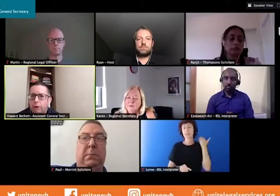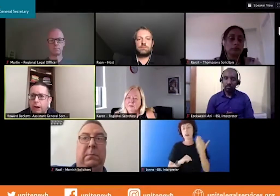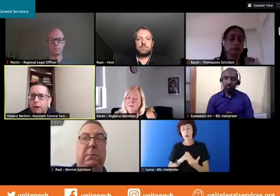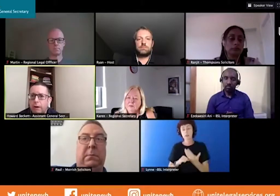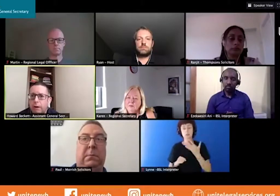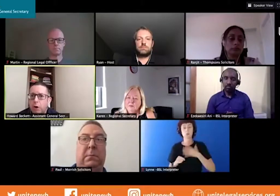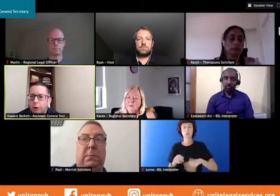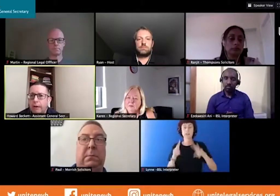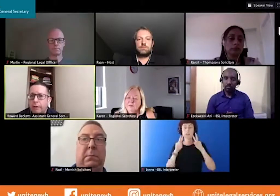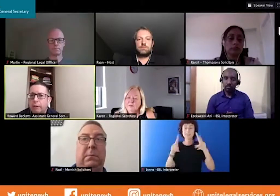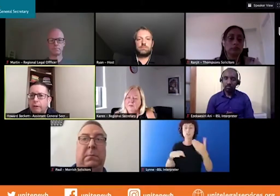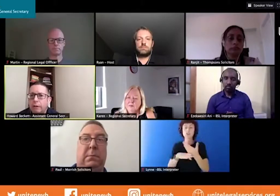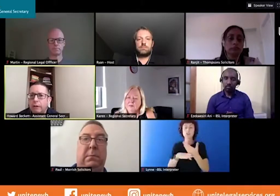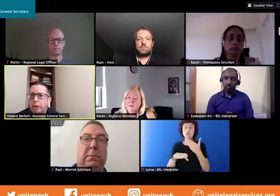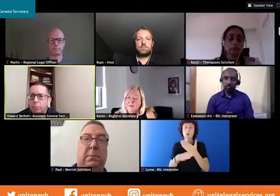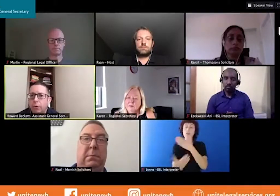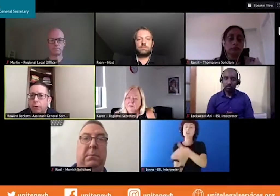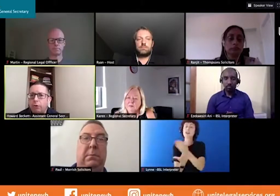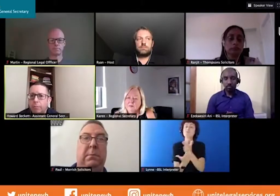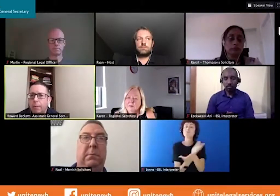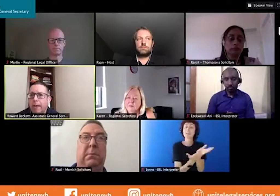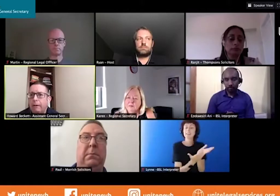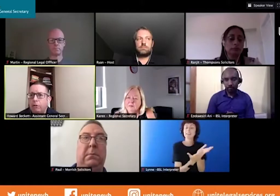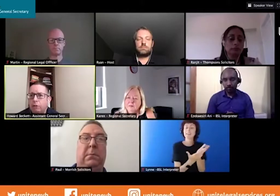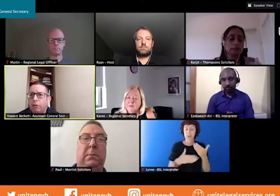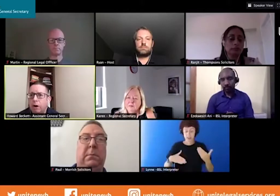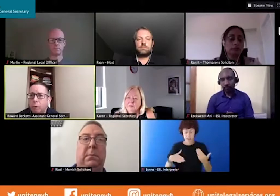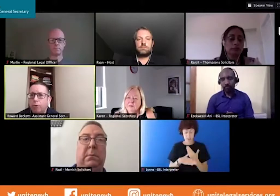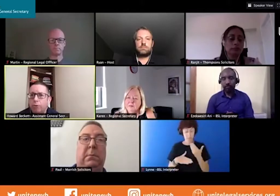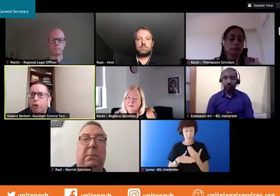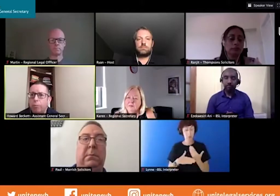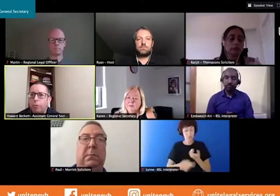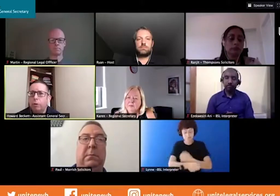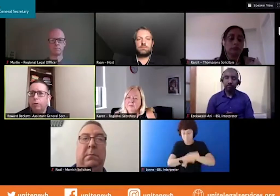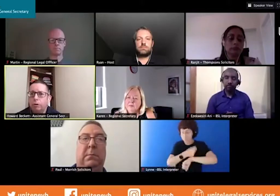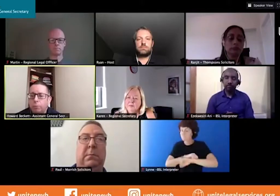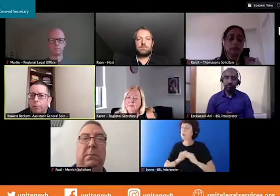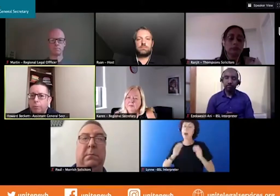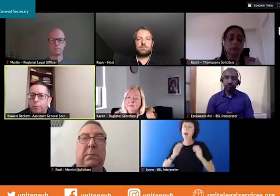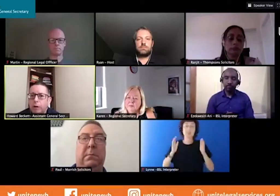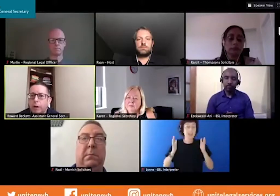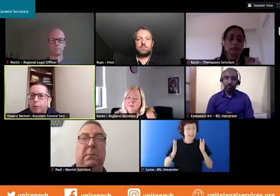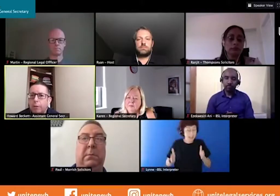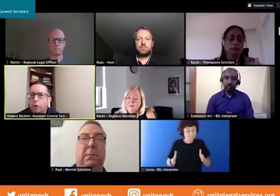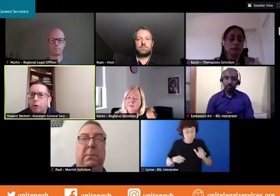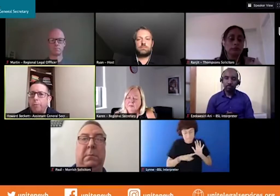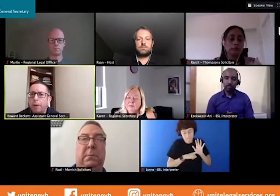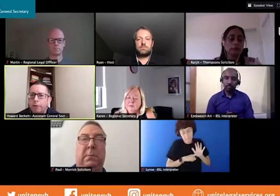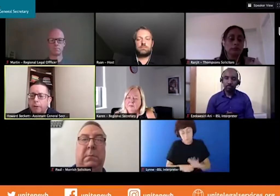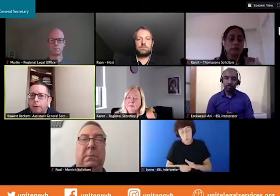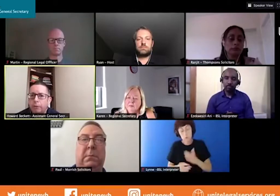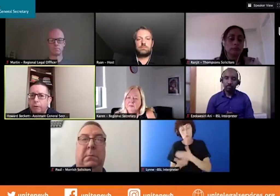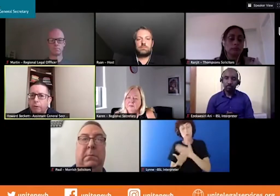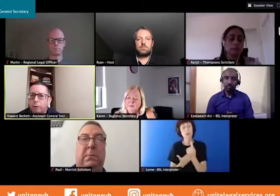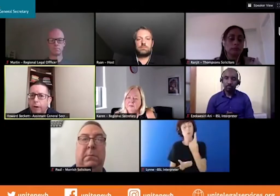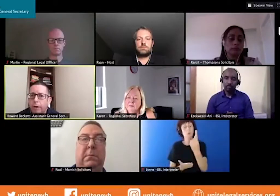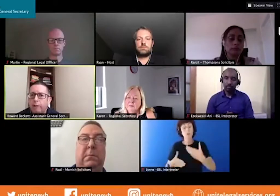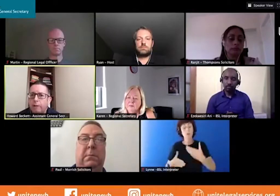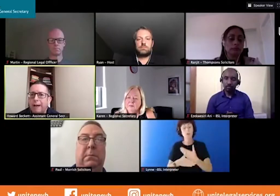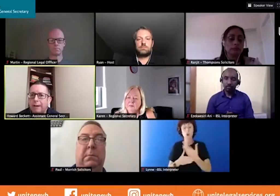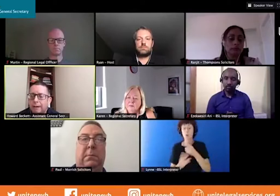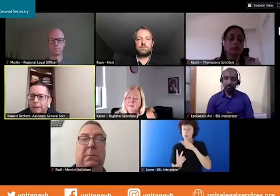to see employers made to share one job between two people. The employer pays 50% of the wage, and a